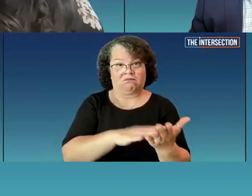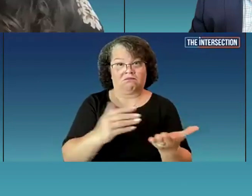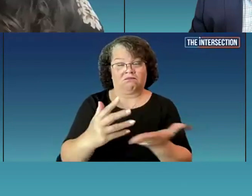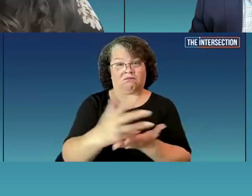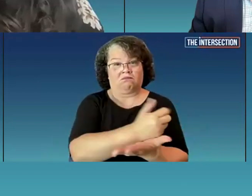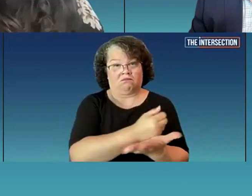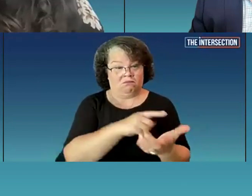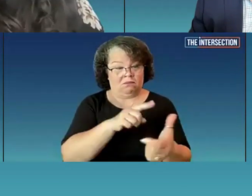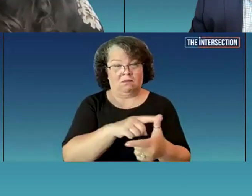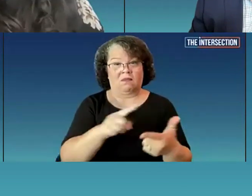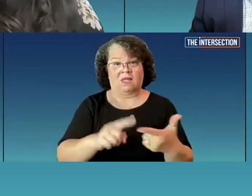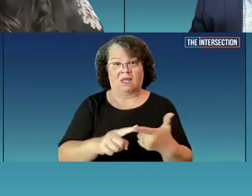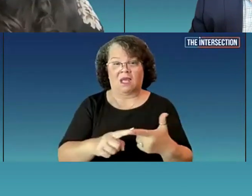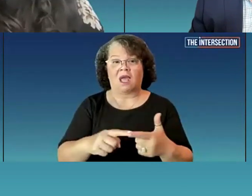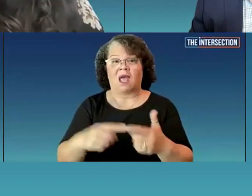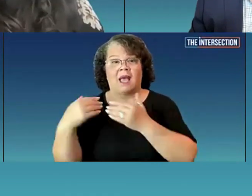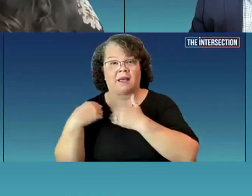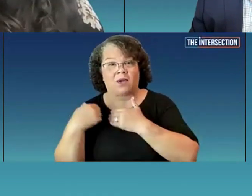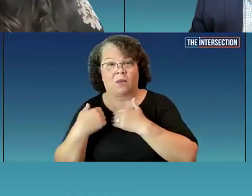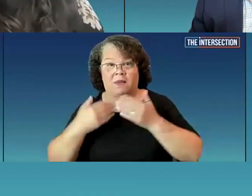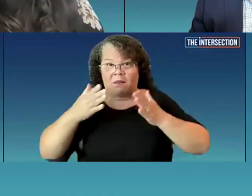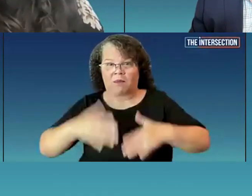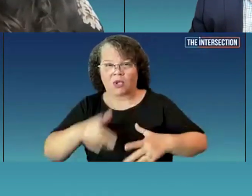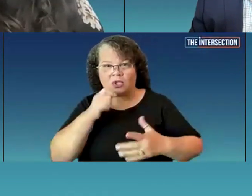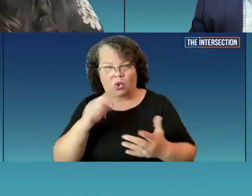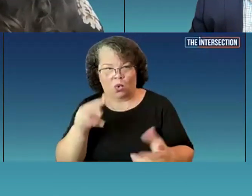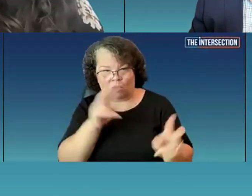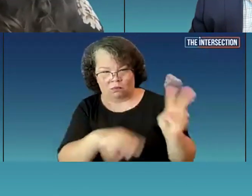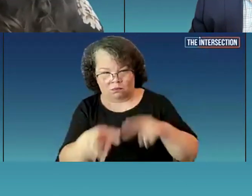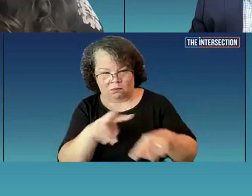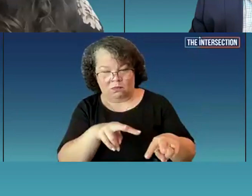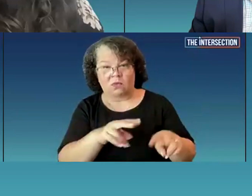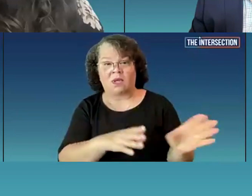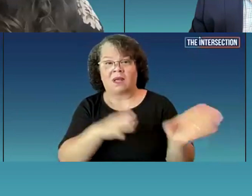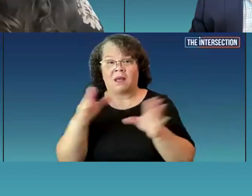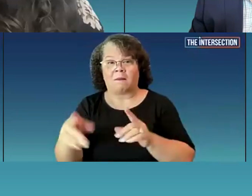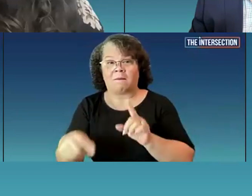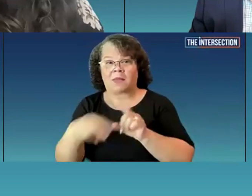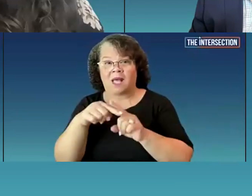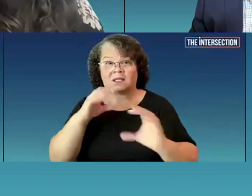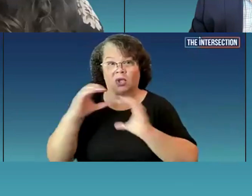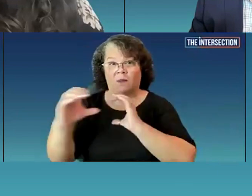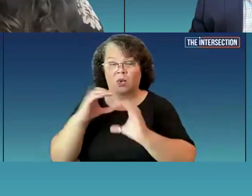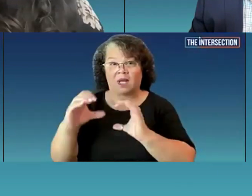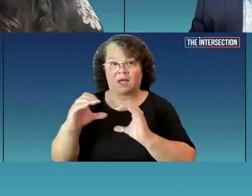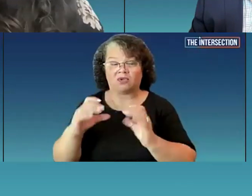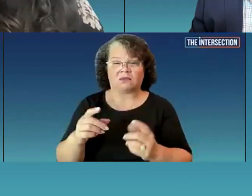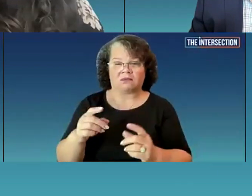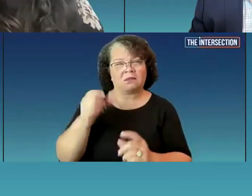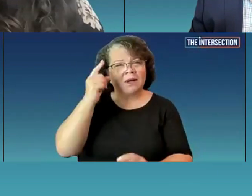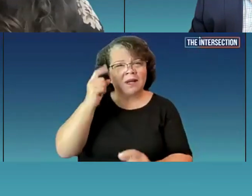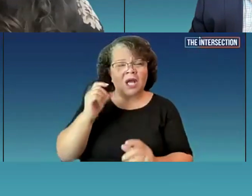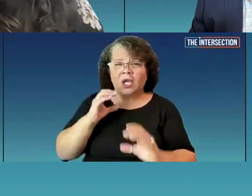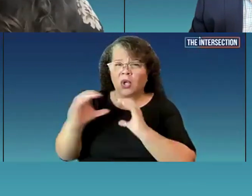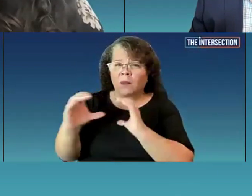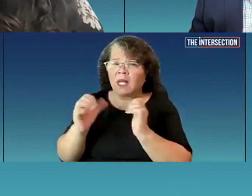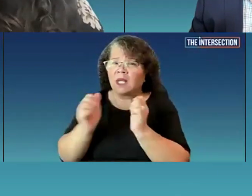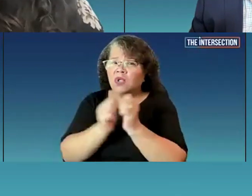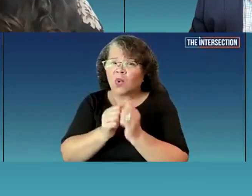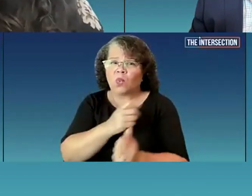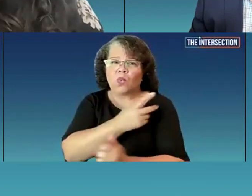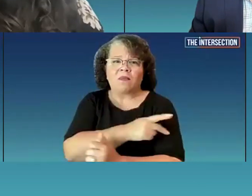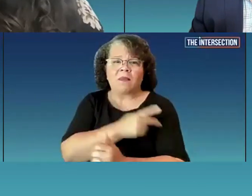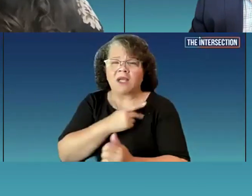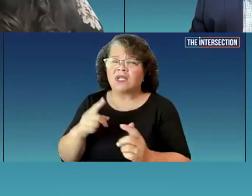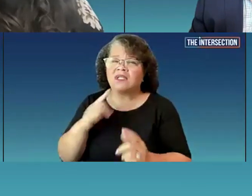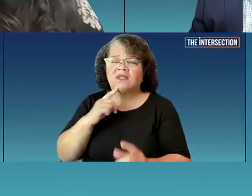seeing. And then finally, you have to have communication. Our communication with patients is often